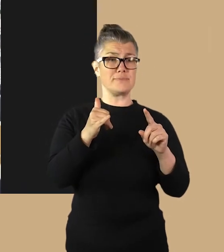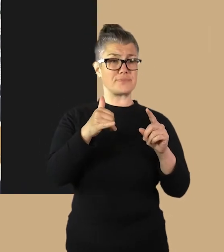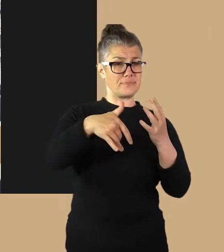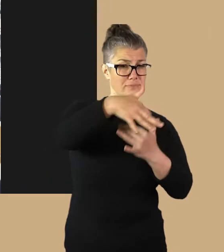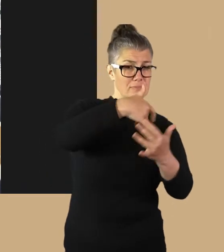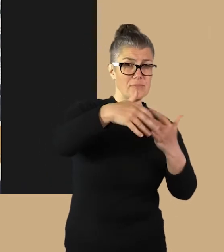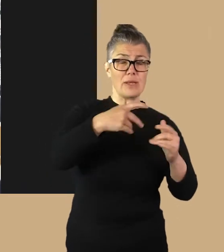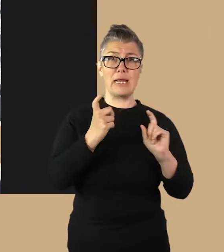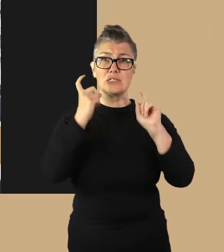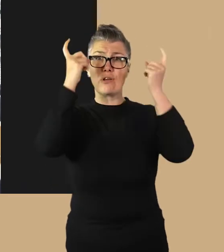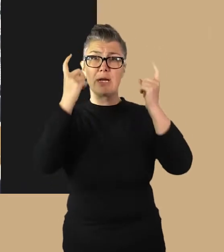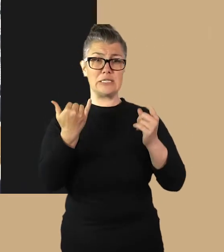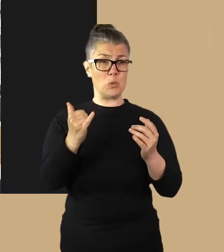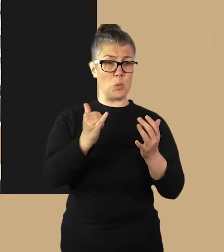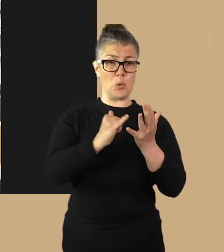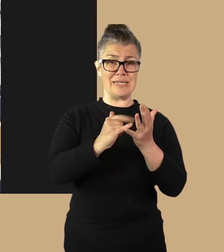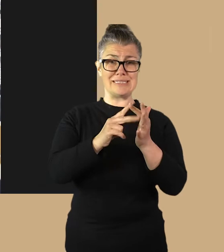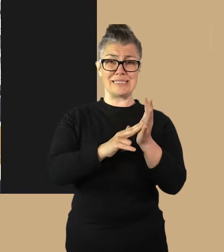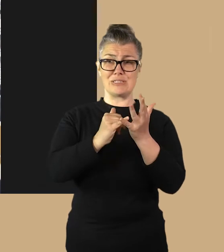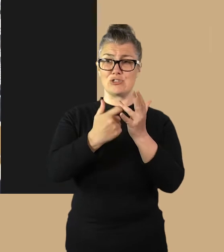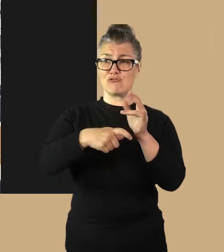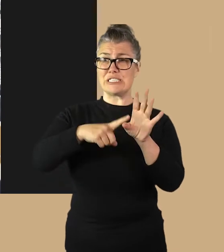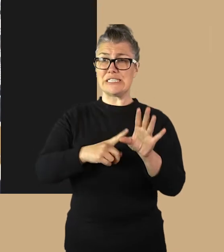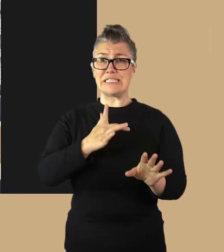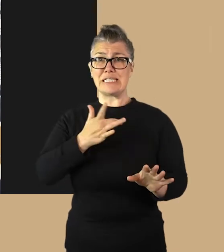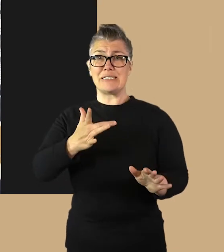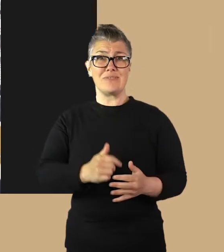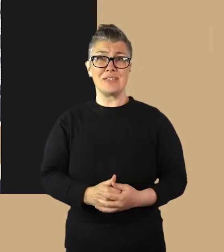suffering social anxiety or sensory sensitivity.